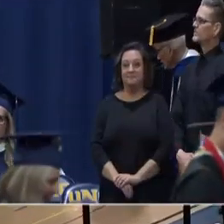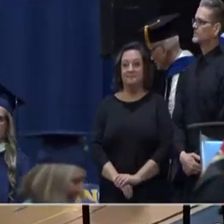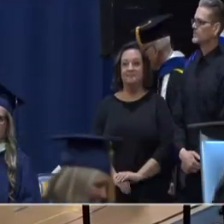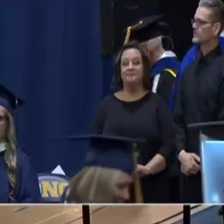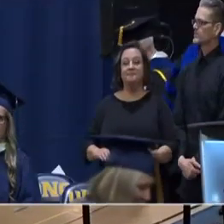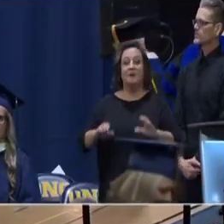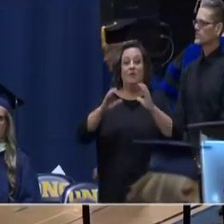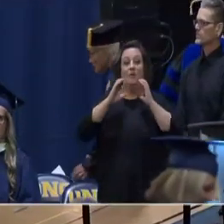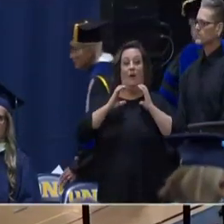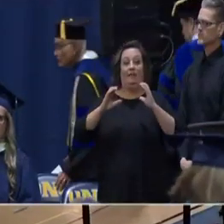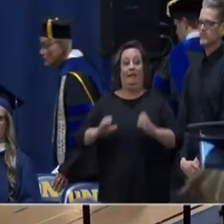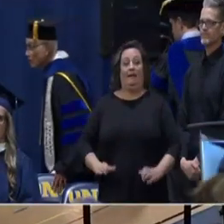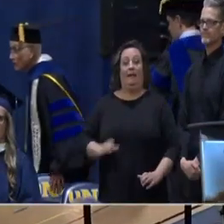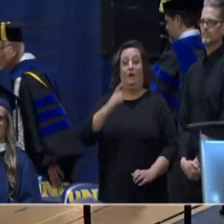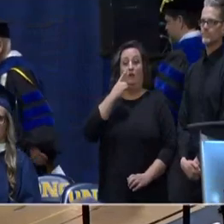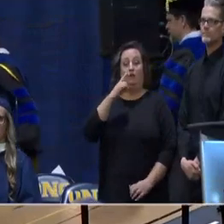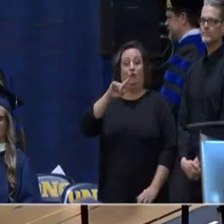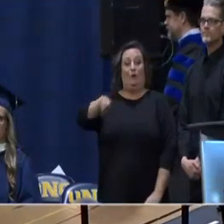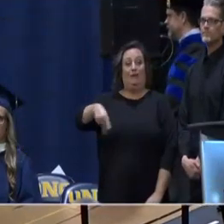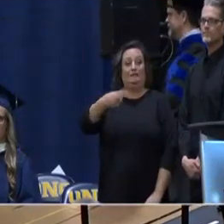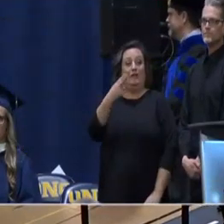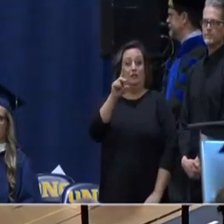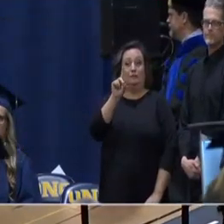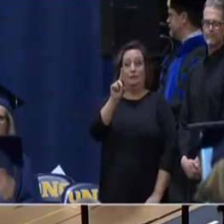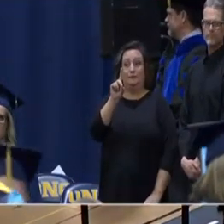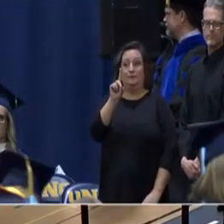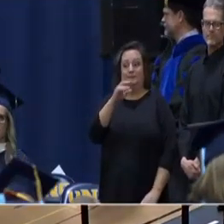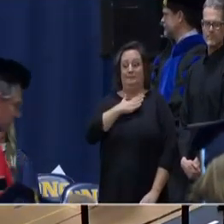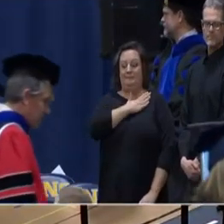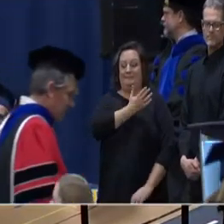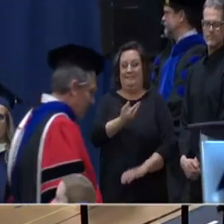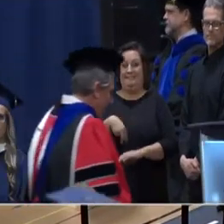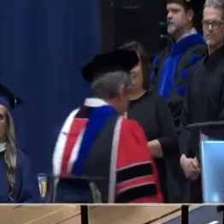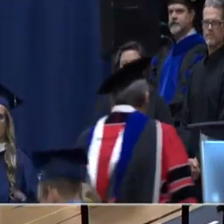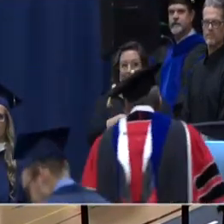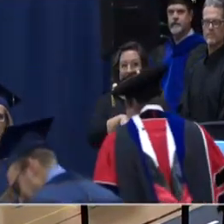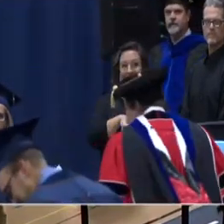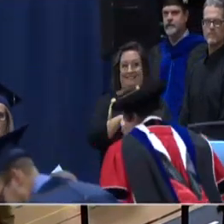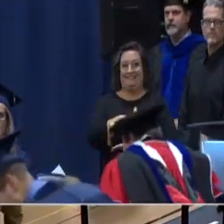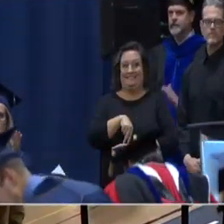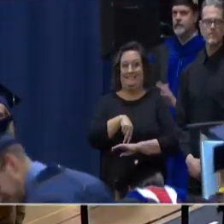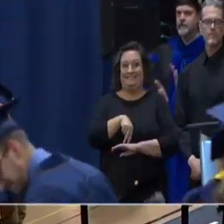the candidates for doctoral degrees please stand?